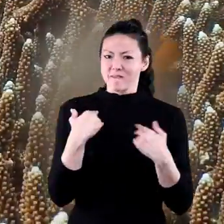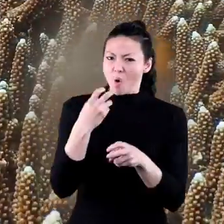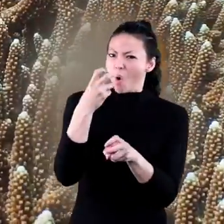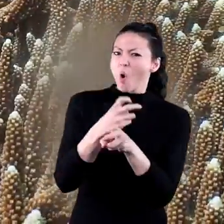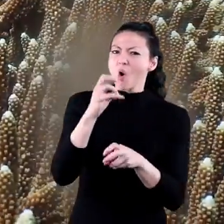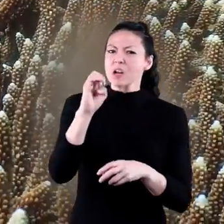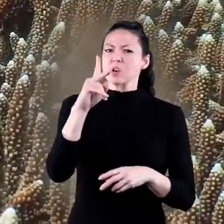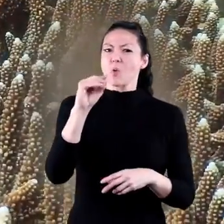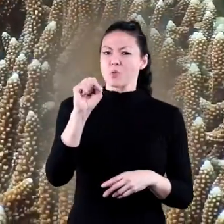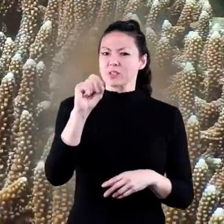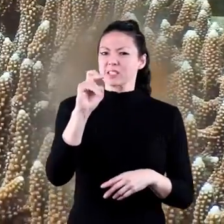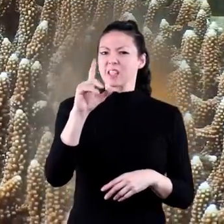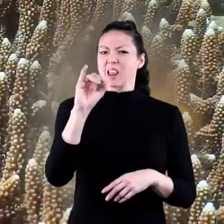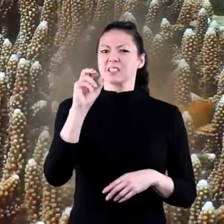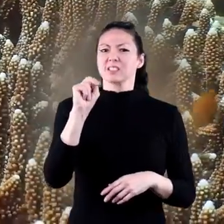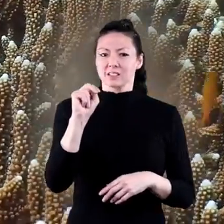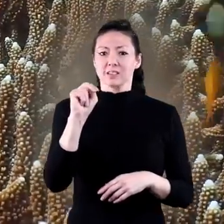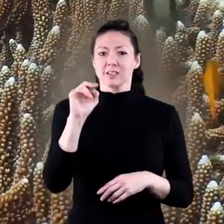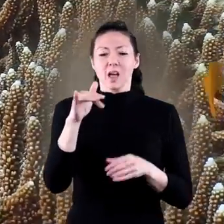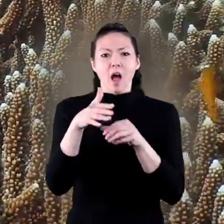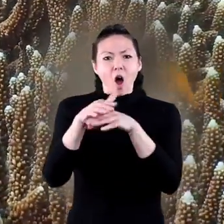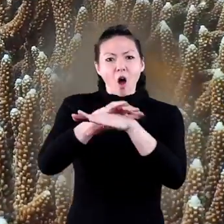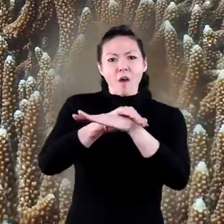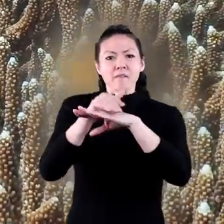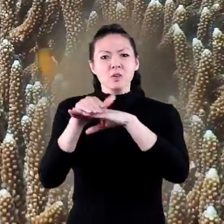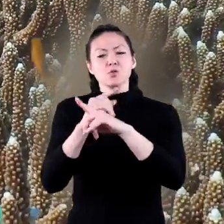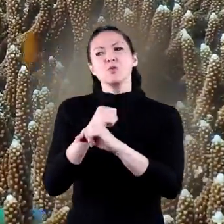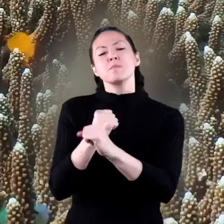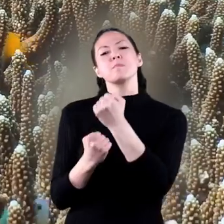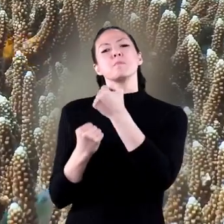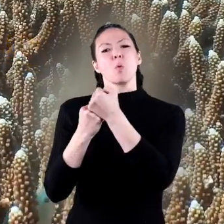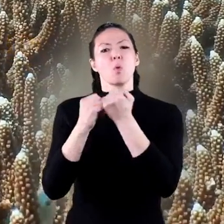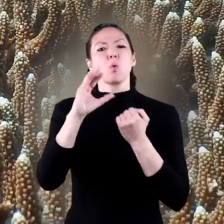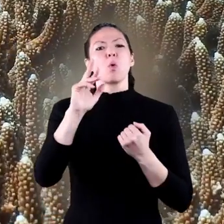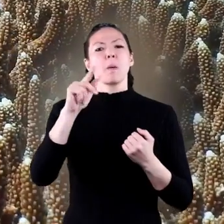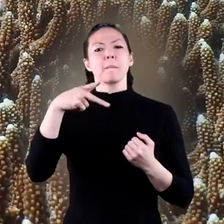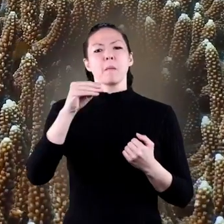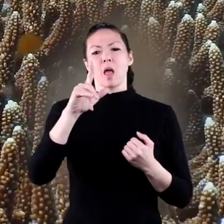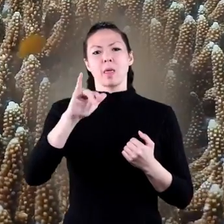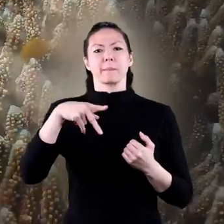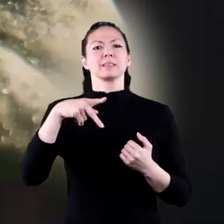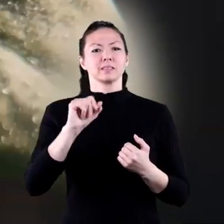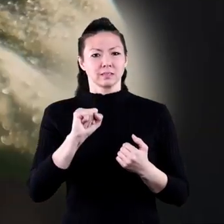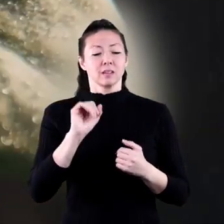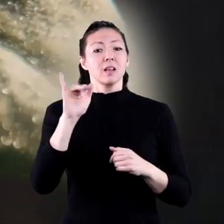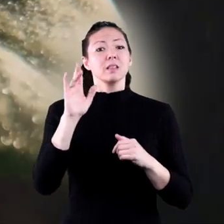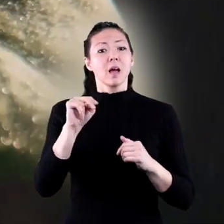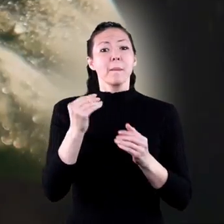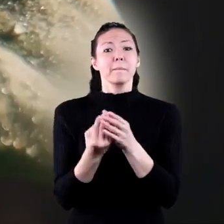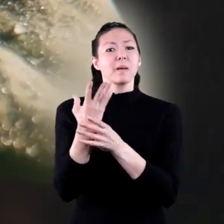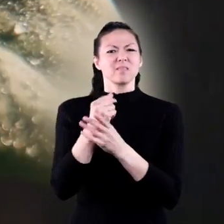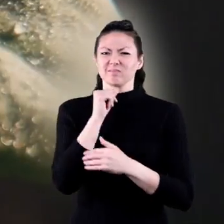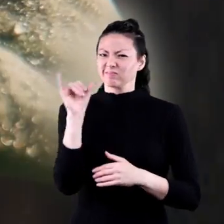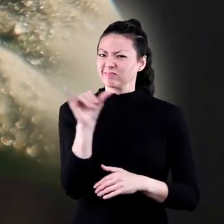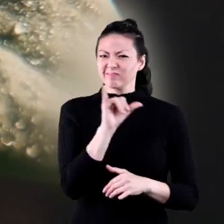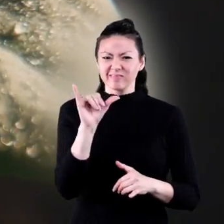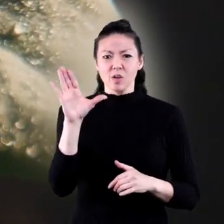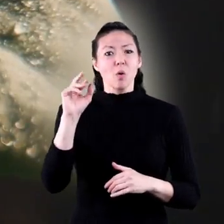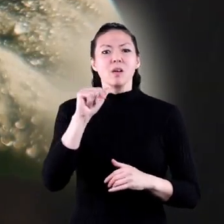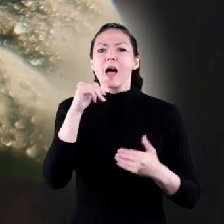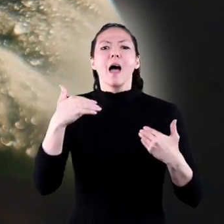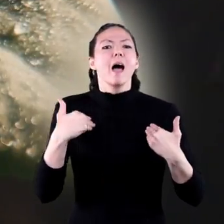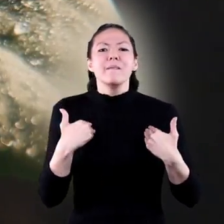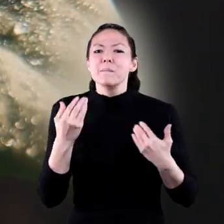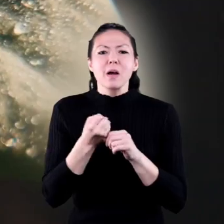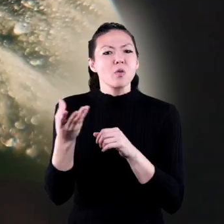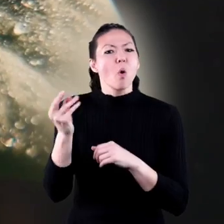hard exoskeletons, which are outer covering that support the coral polyps. Unlike plants, coral does not make its